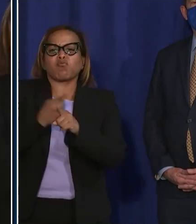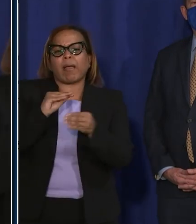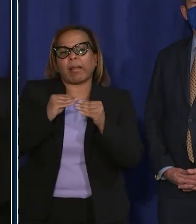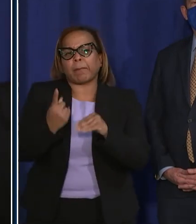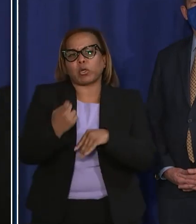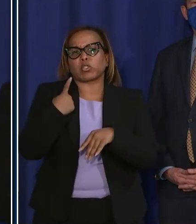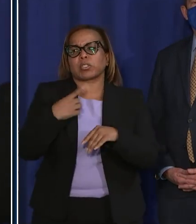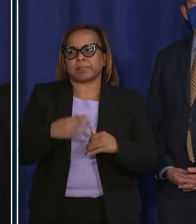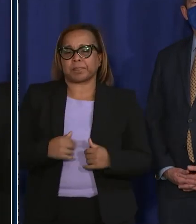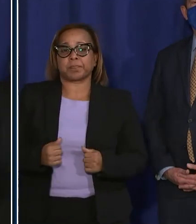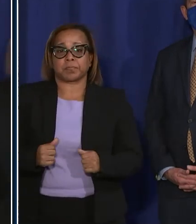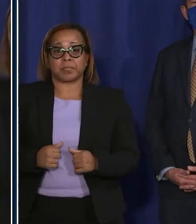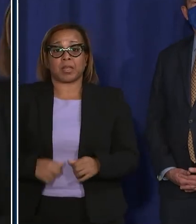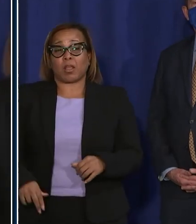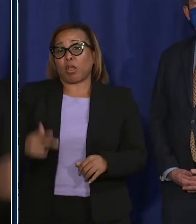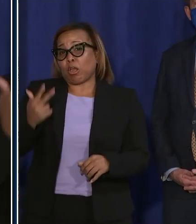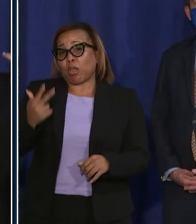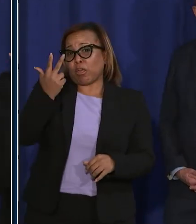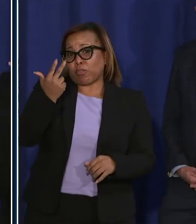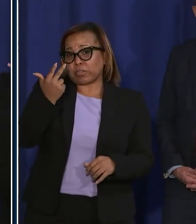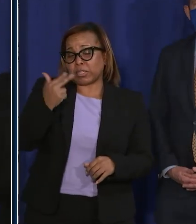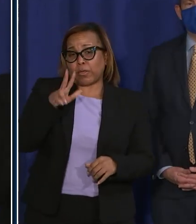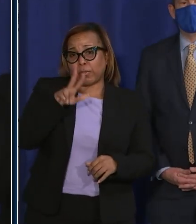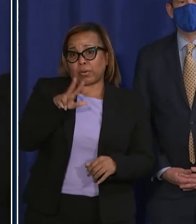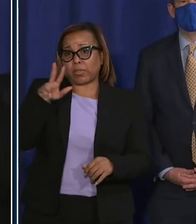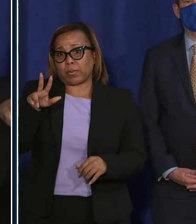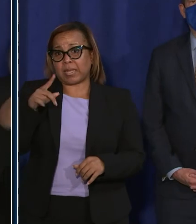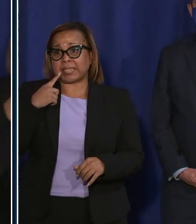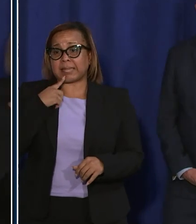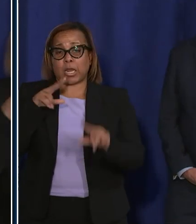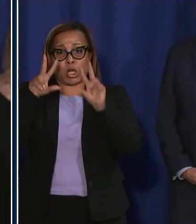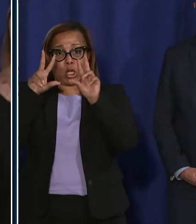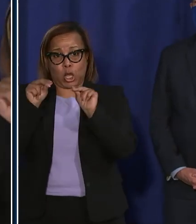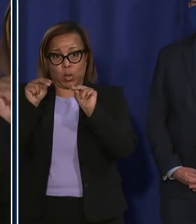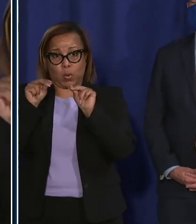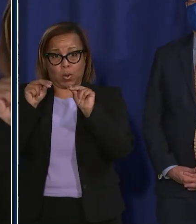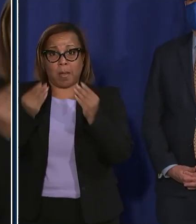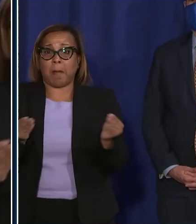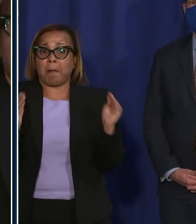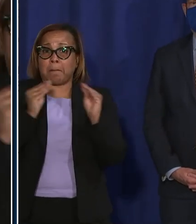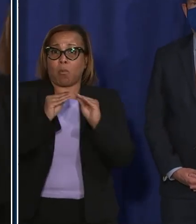numbers. Okay. Okay, so 1333 said no, but there's more